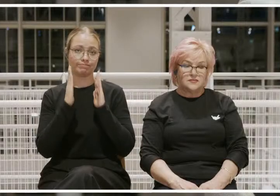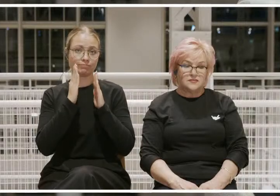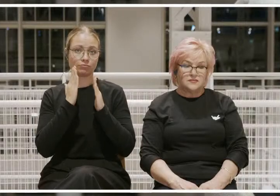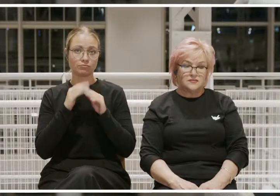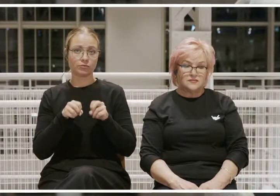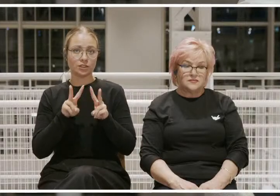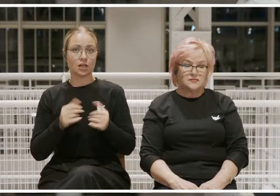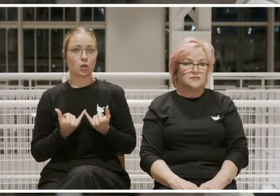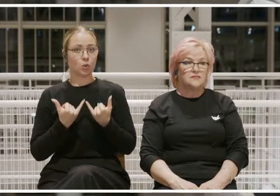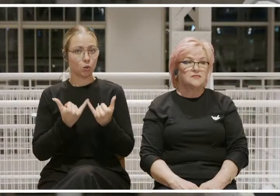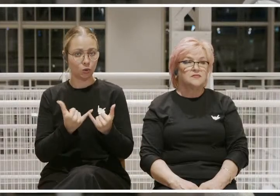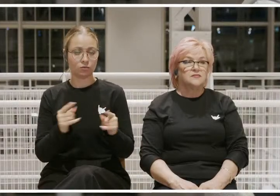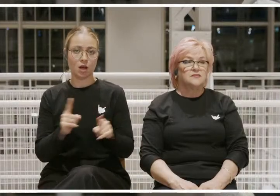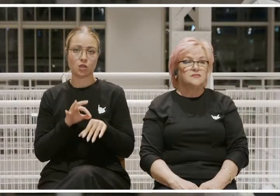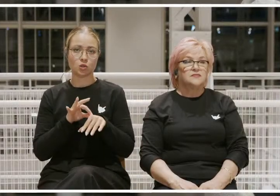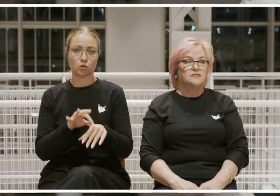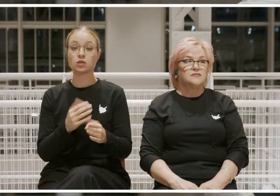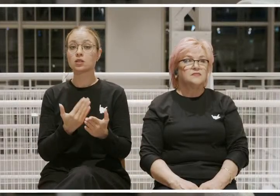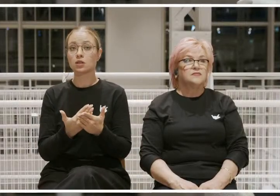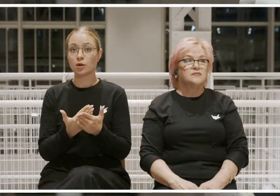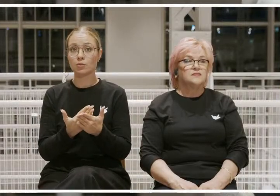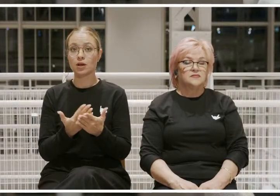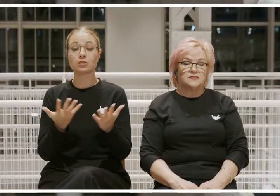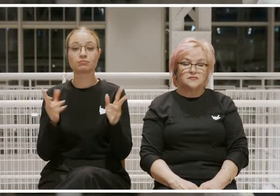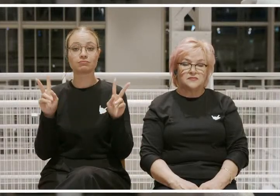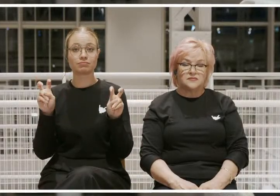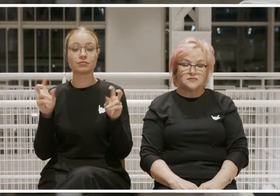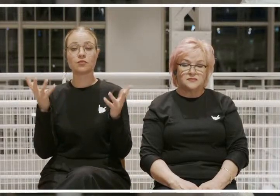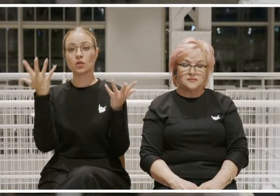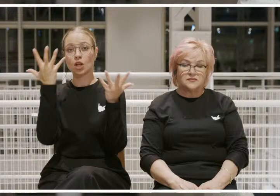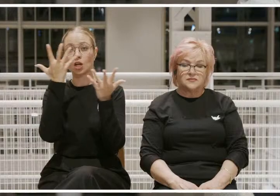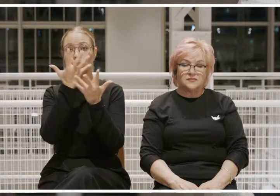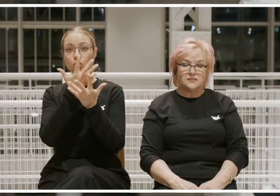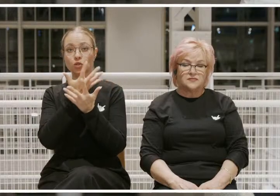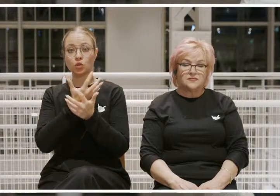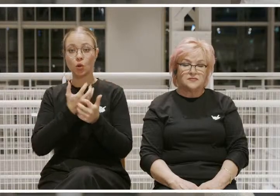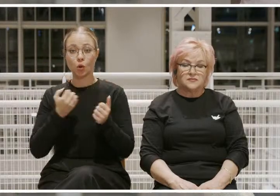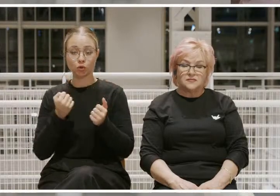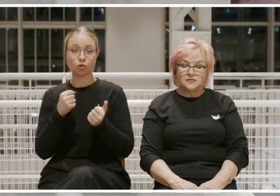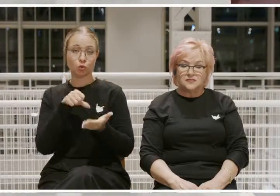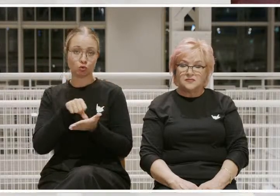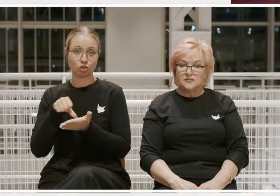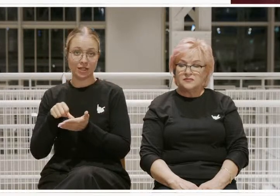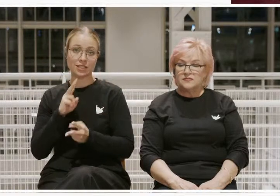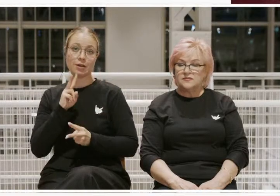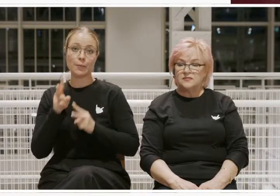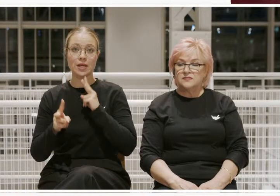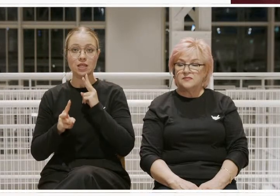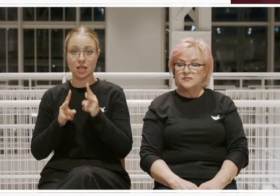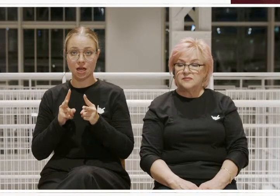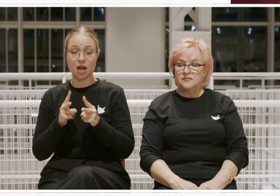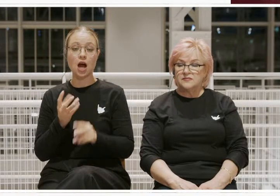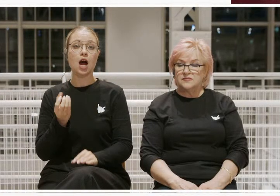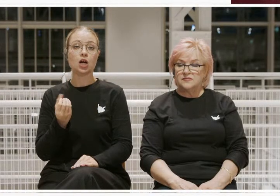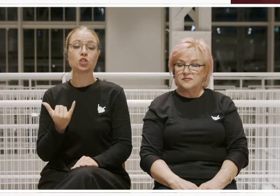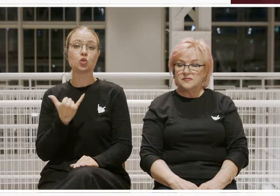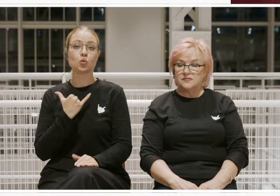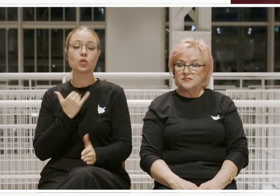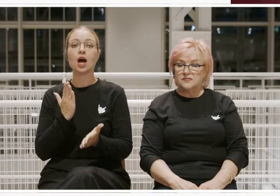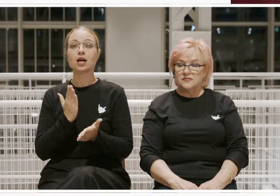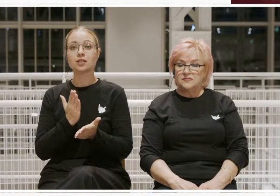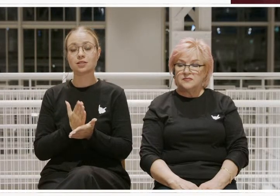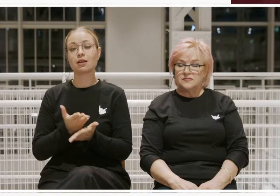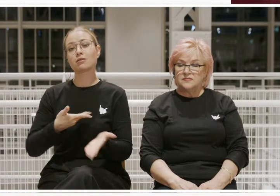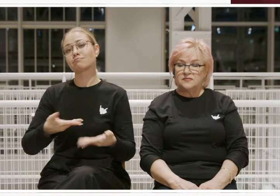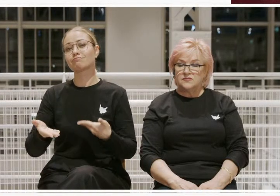them a night at the Biennial. And we also have stroller tours through which we